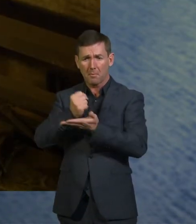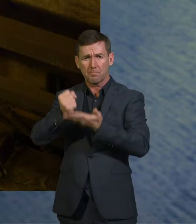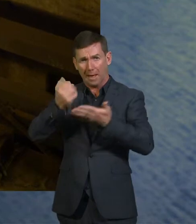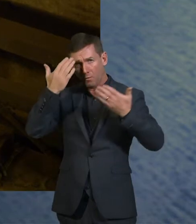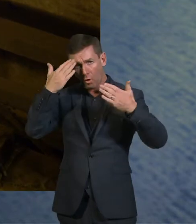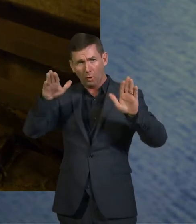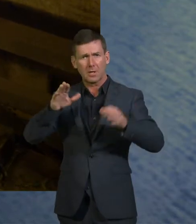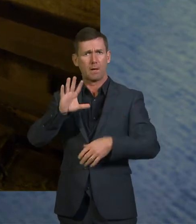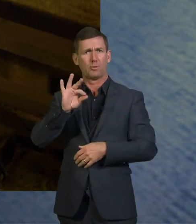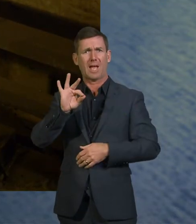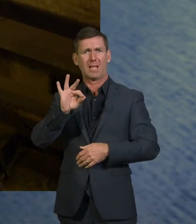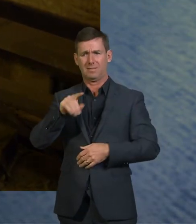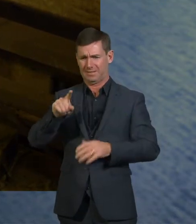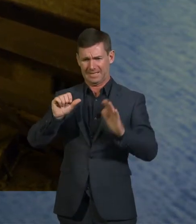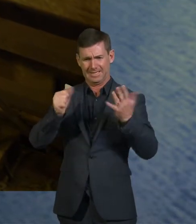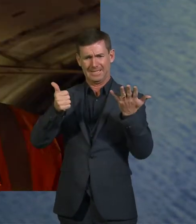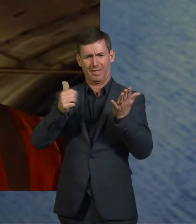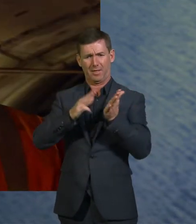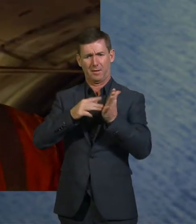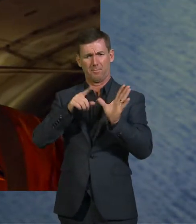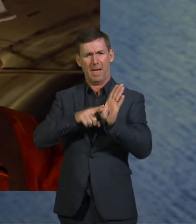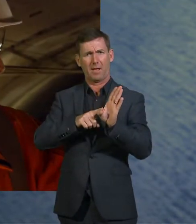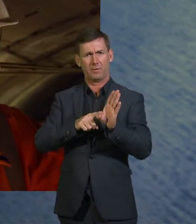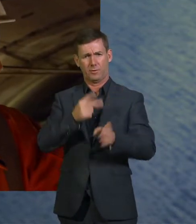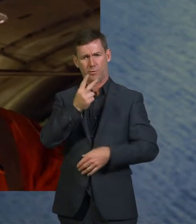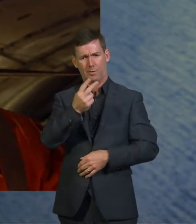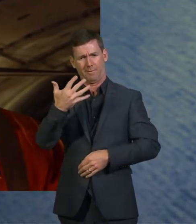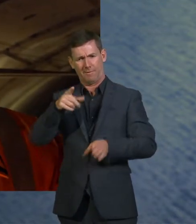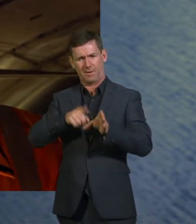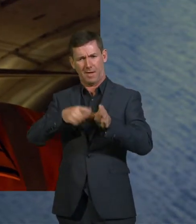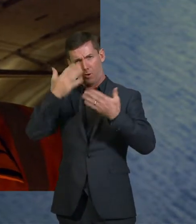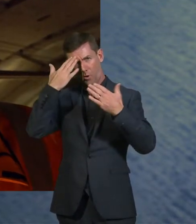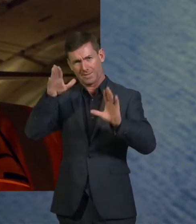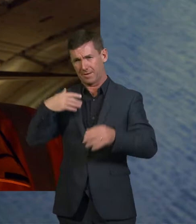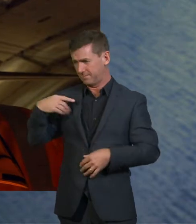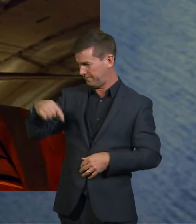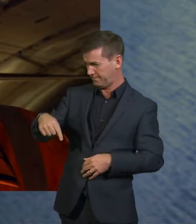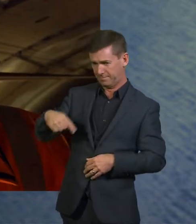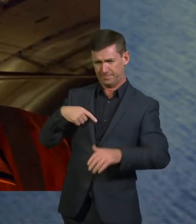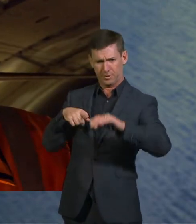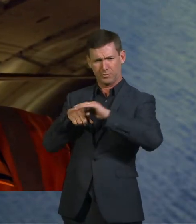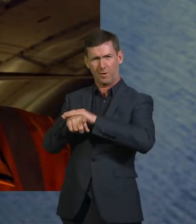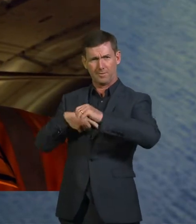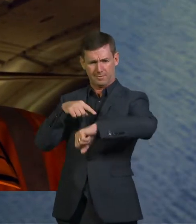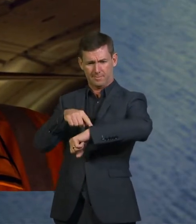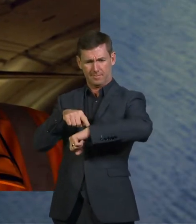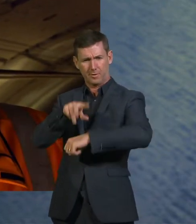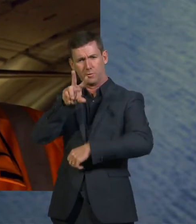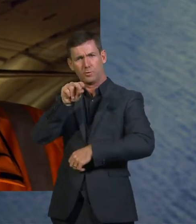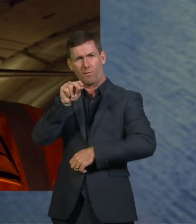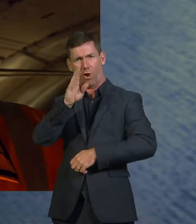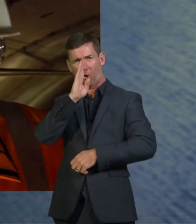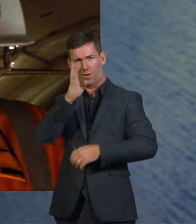25th birthday. We're actually in the tunnel 25 years to the day, and it's actually just gone midnight, so we are 25 years in